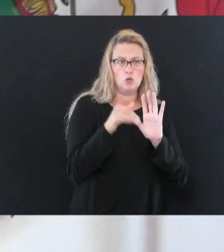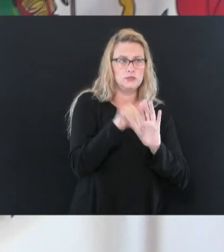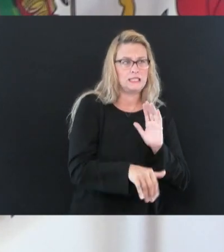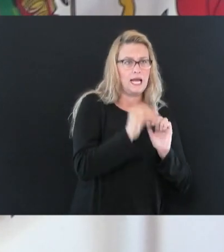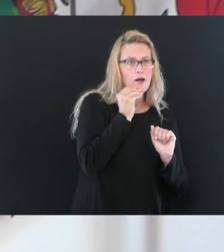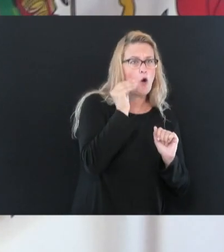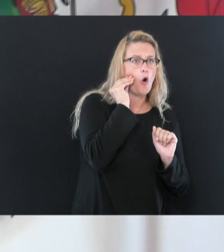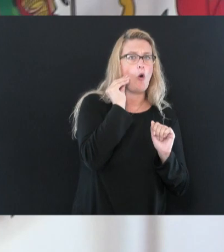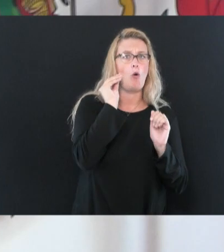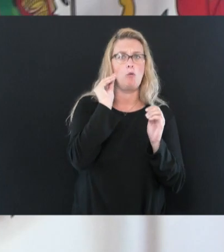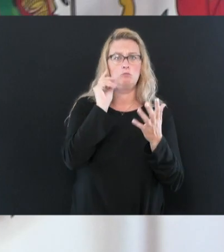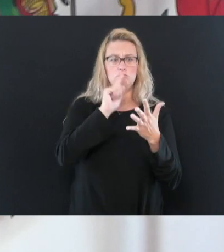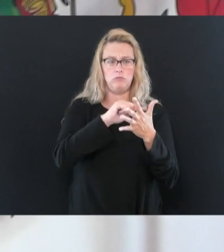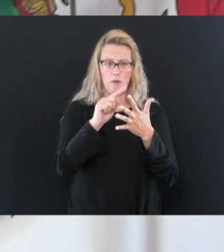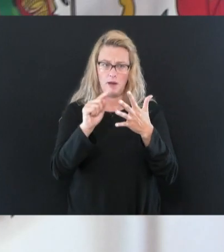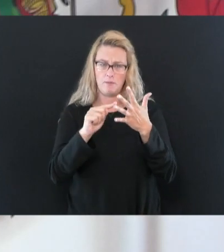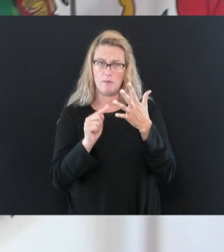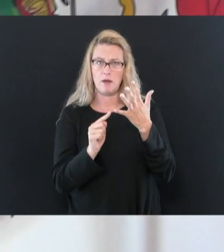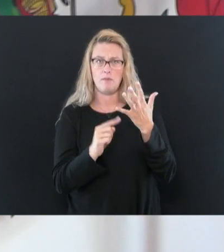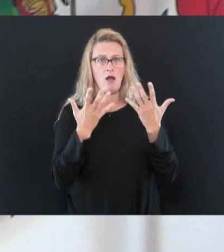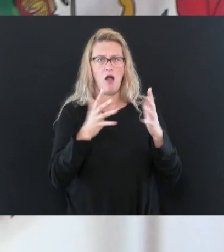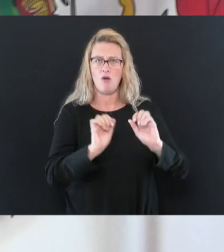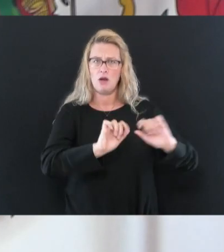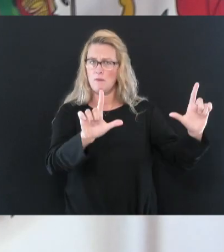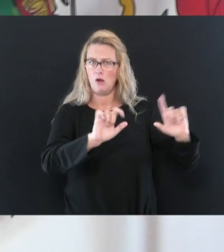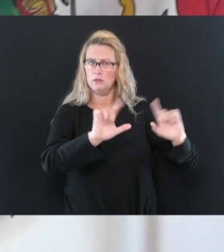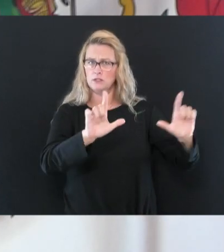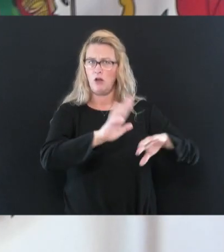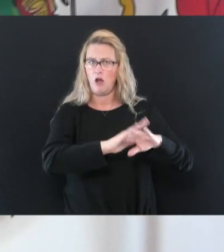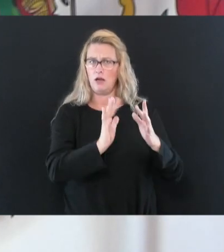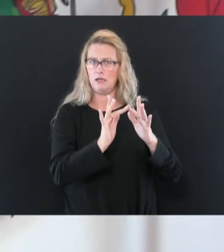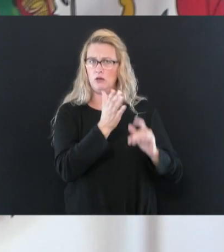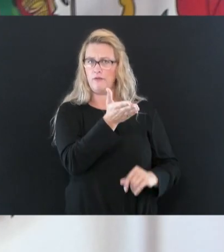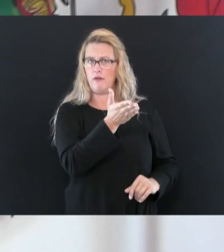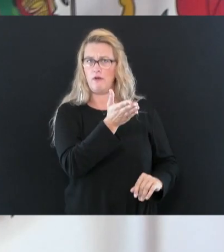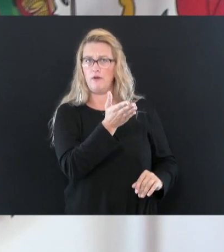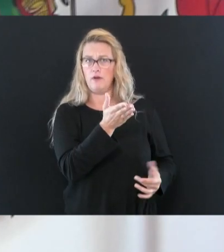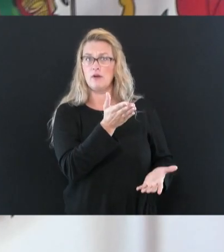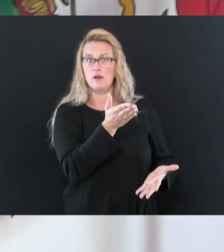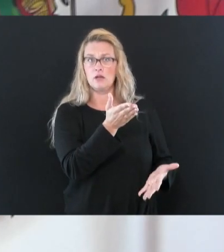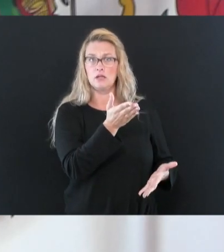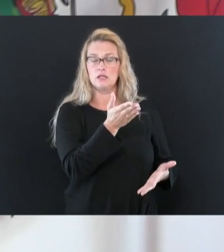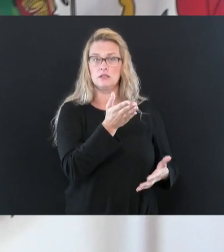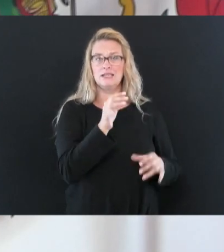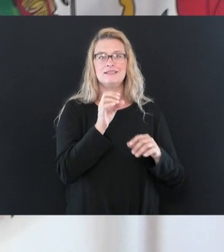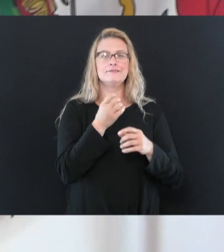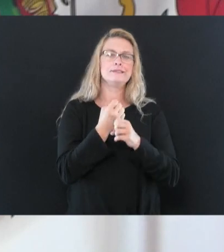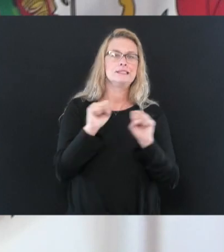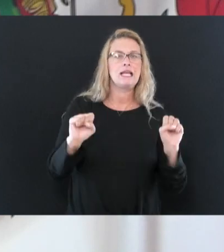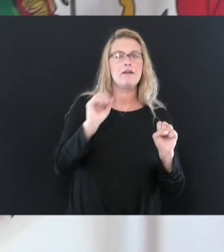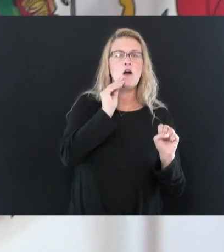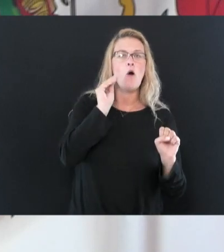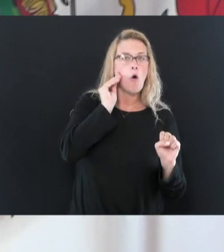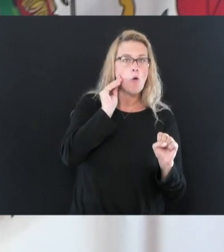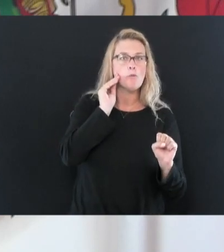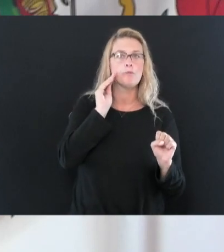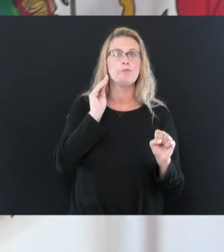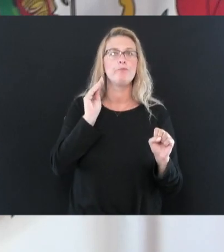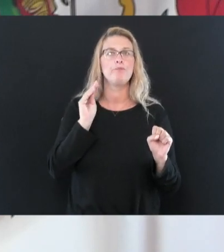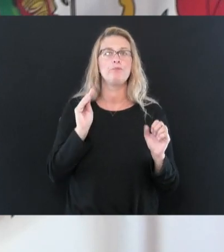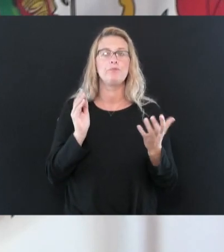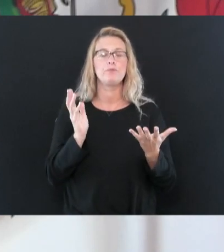and all that kind of stuff, and without any question, or safe home orders or whatever they were,